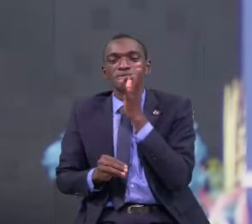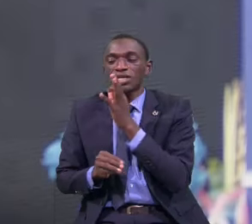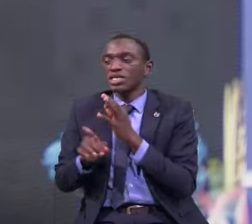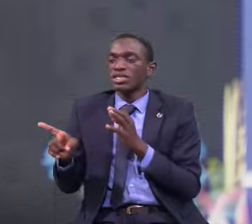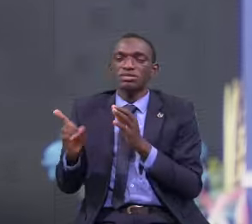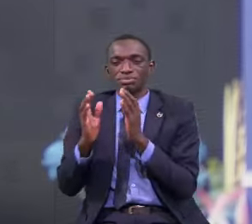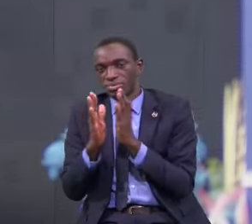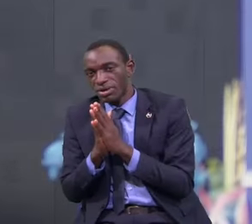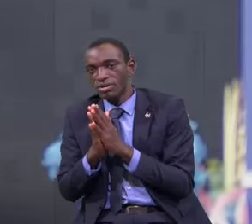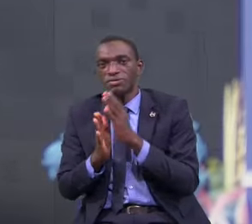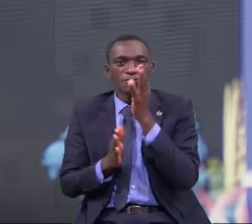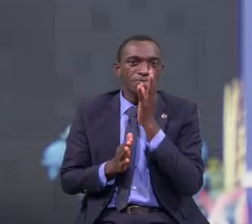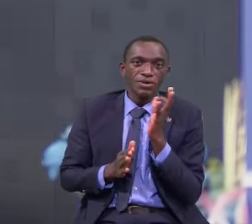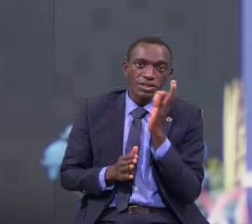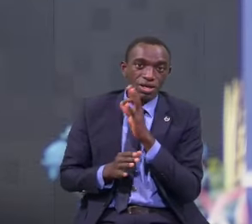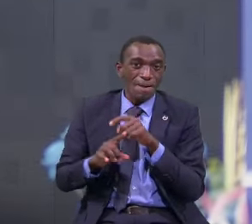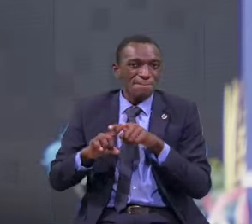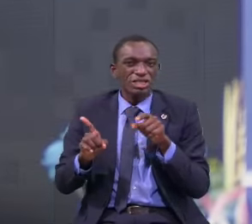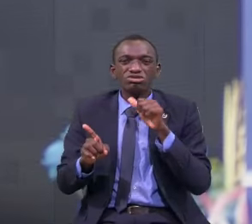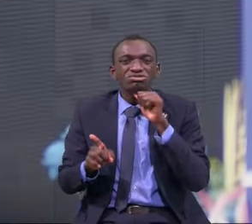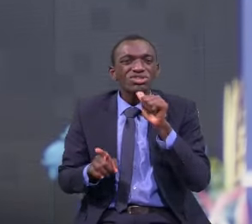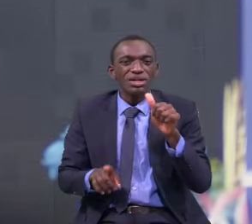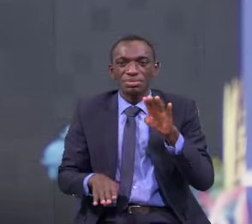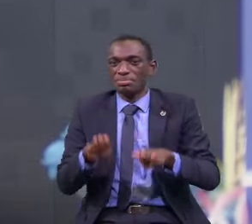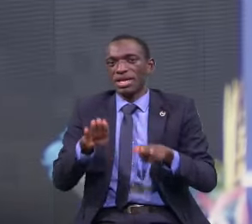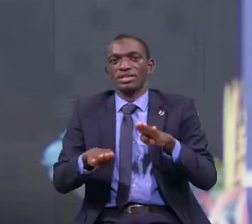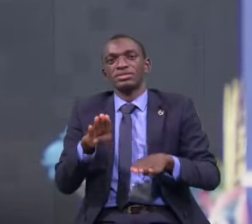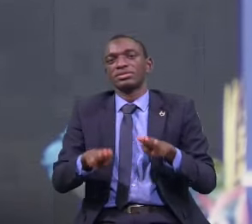pray. But they don't balance it up.